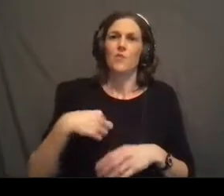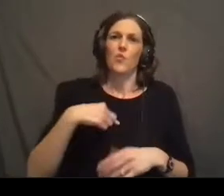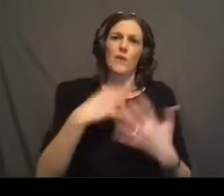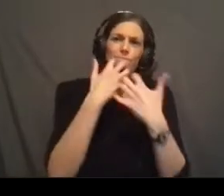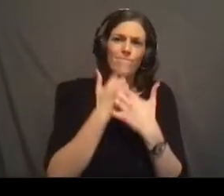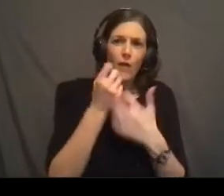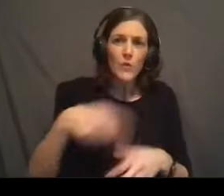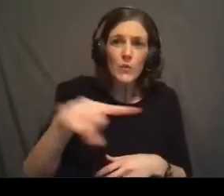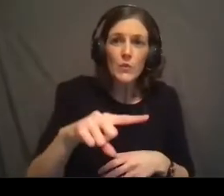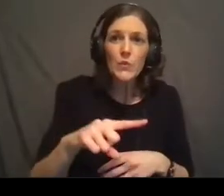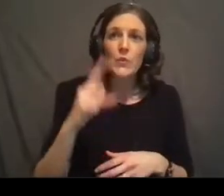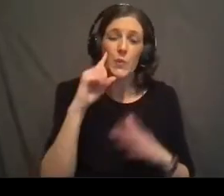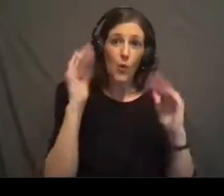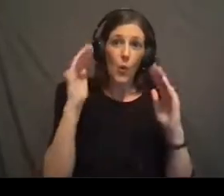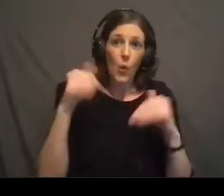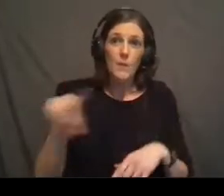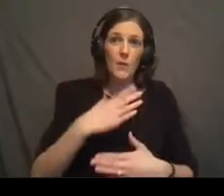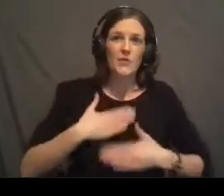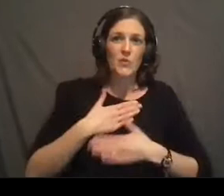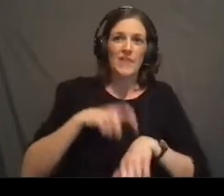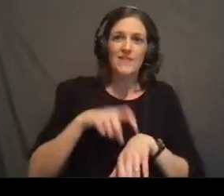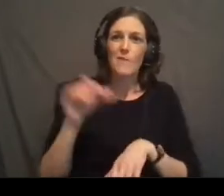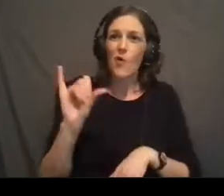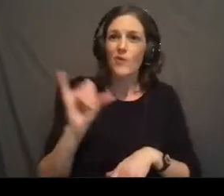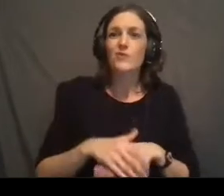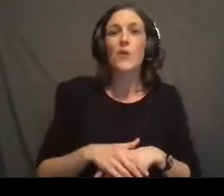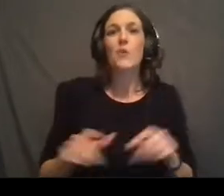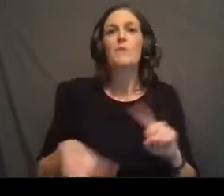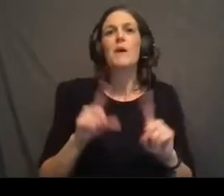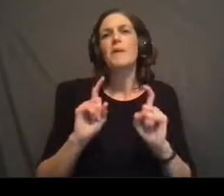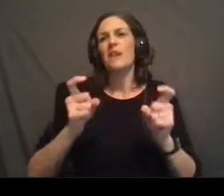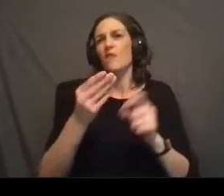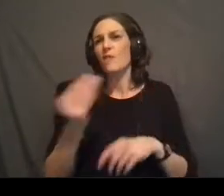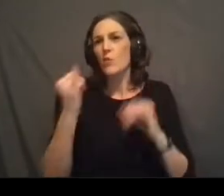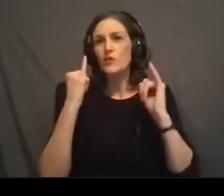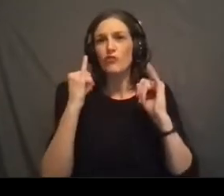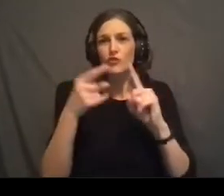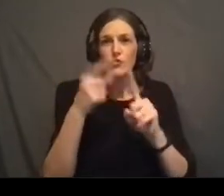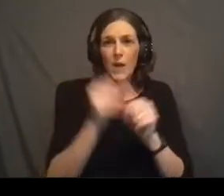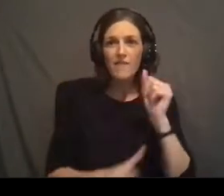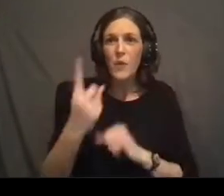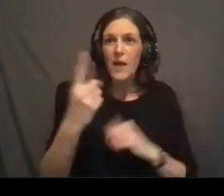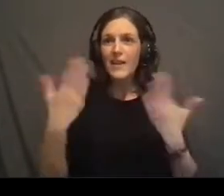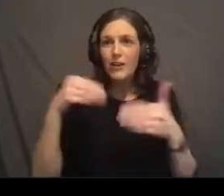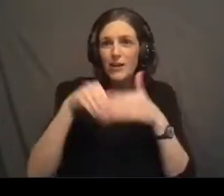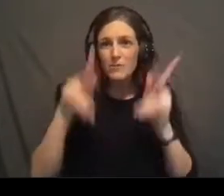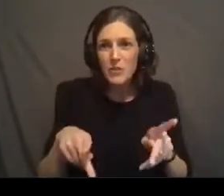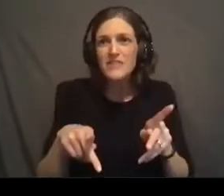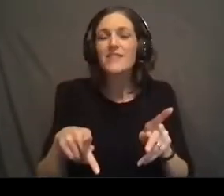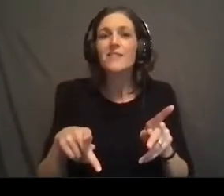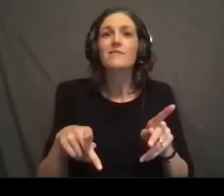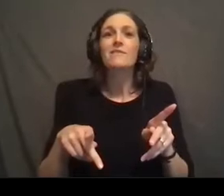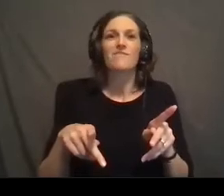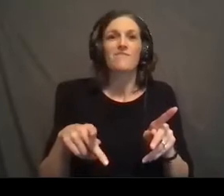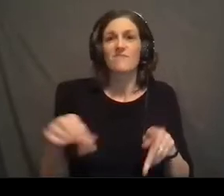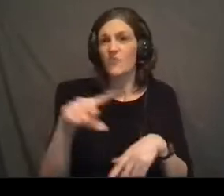you, and we hope that you enjoyed this time as well. But I'm going to give a few instructions to everybody before we head out. And you guys